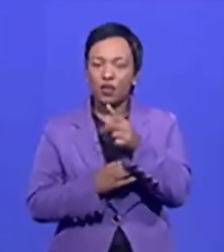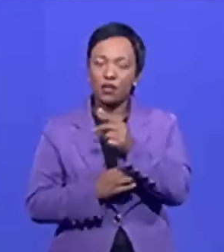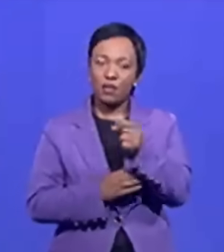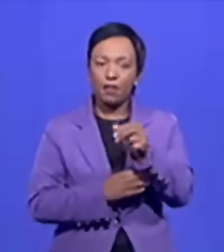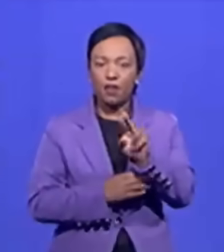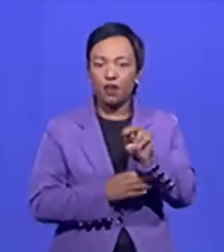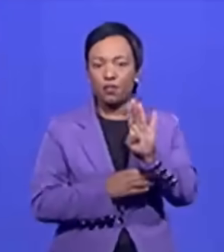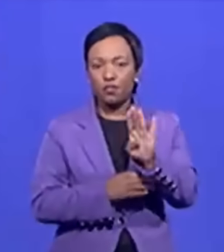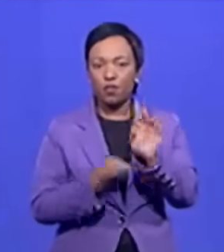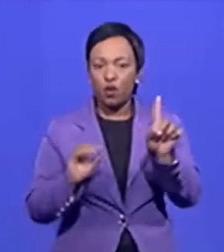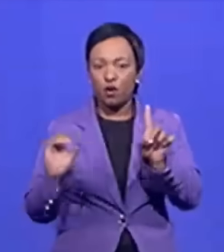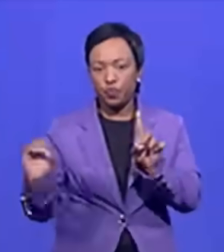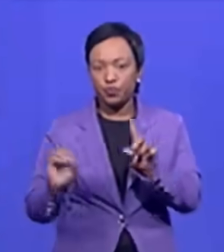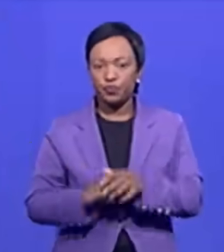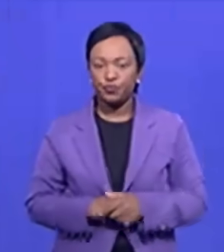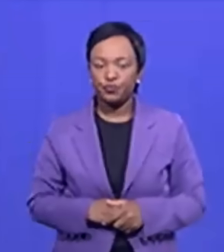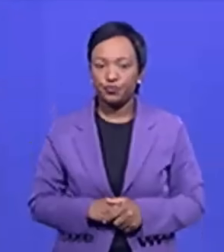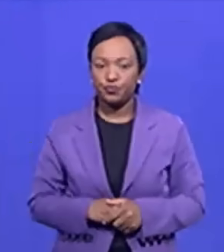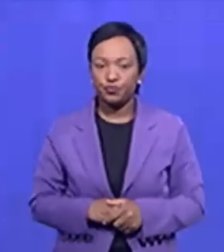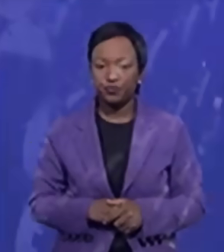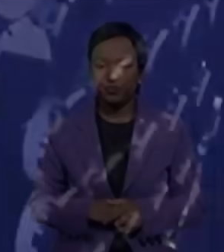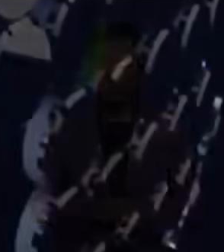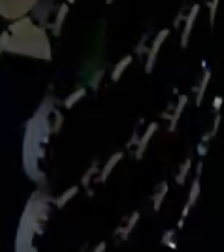ka ntlha o noto.